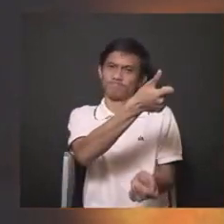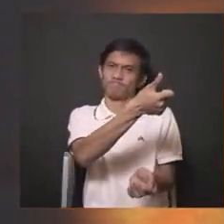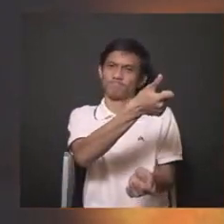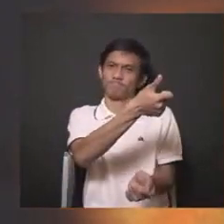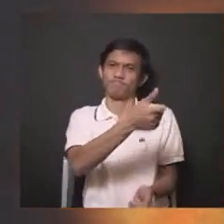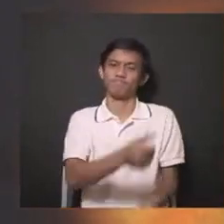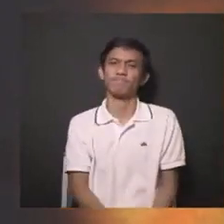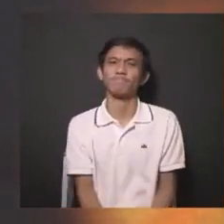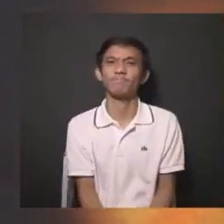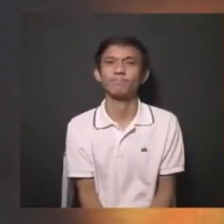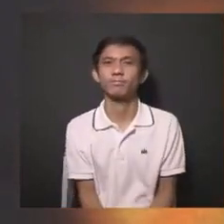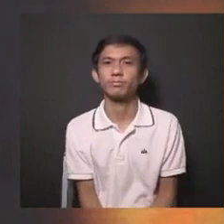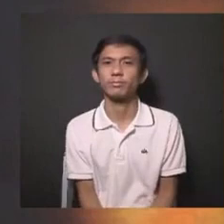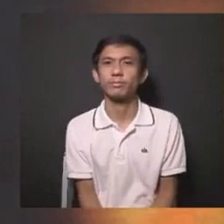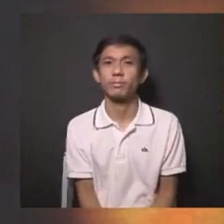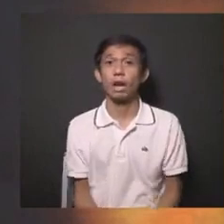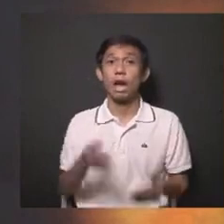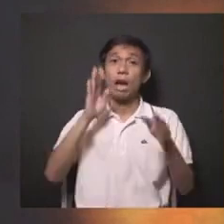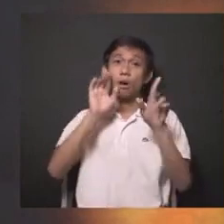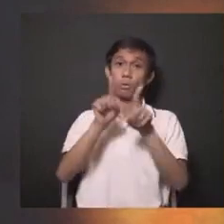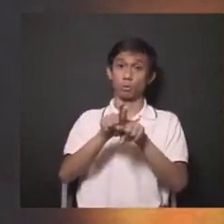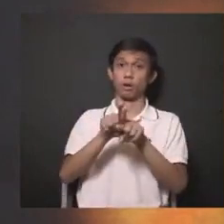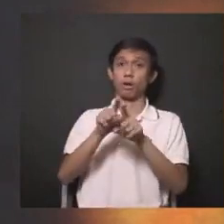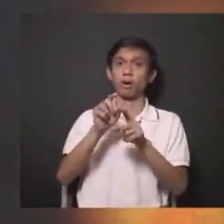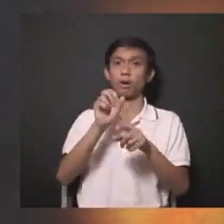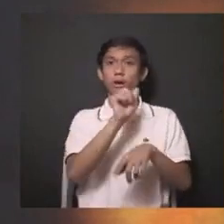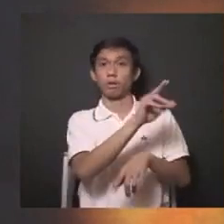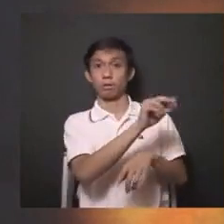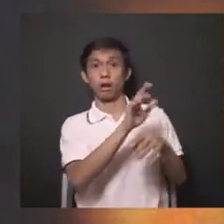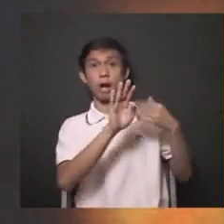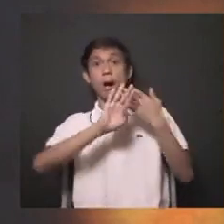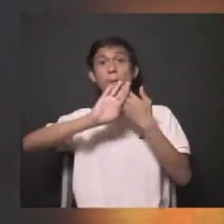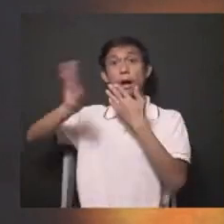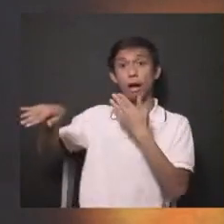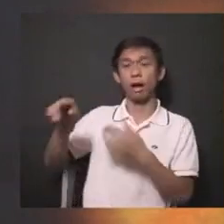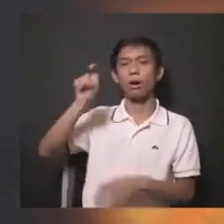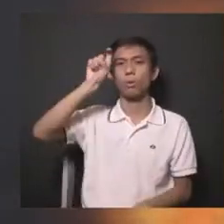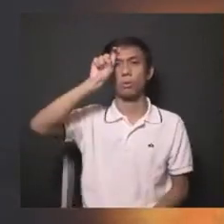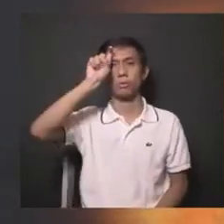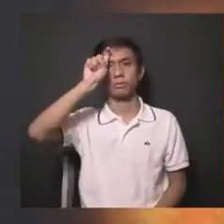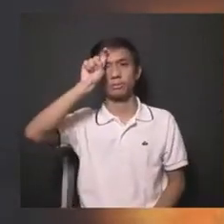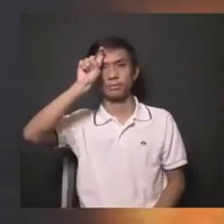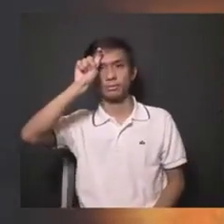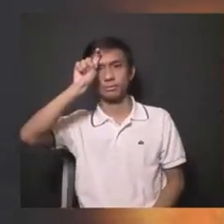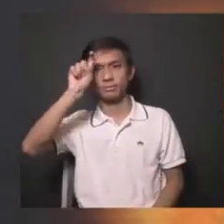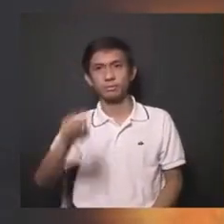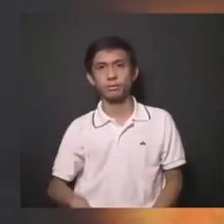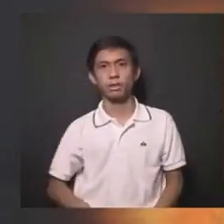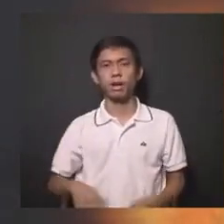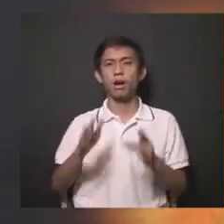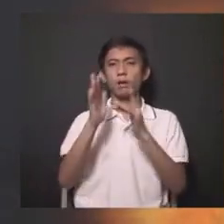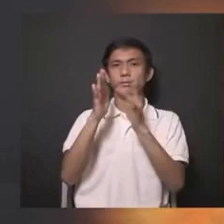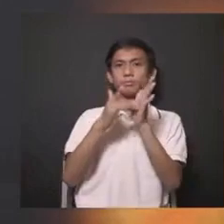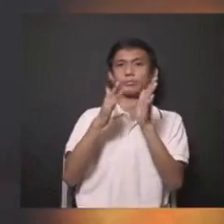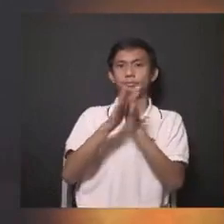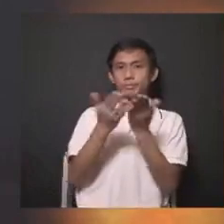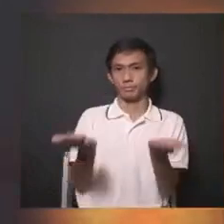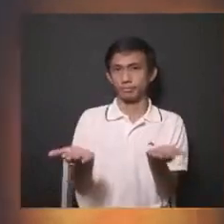such a long, long story. Read the Bible, my friends. Let the Lord speak to you through it. I'm just giving you the summary. Now they're back in Egypt,